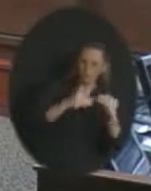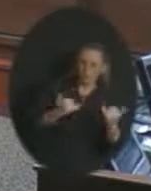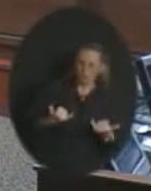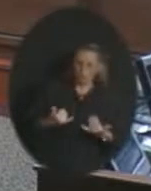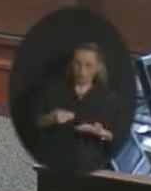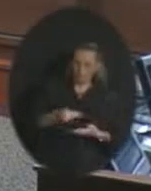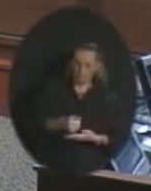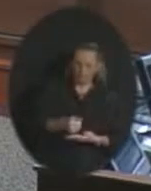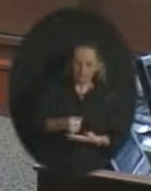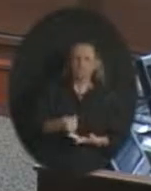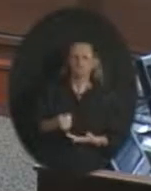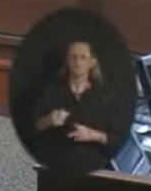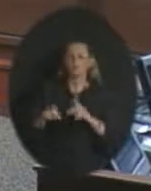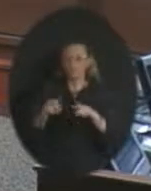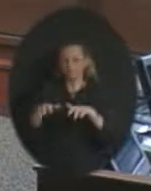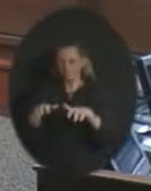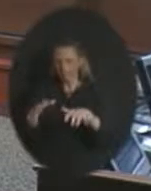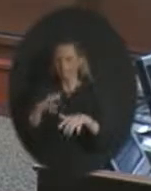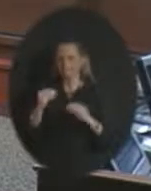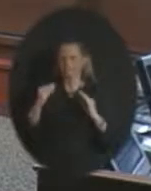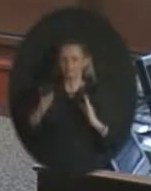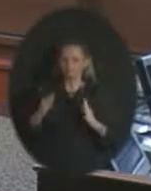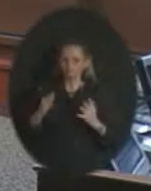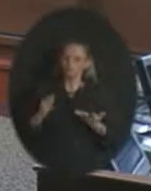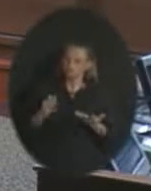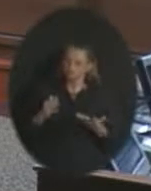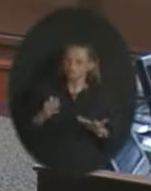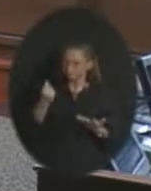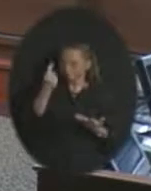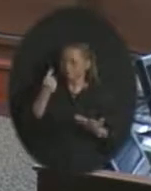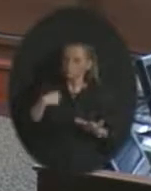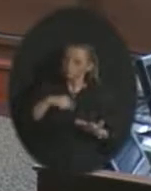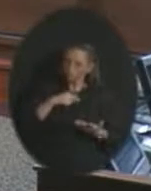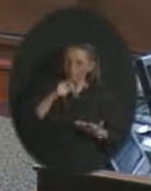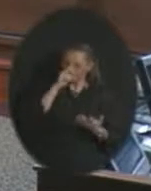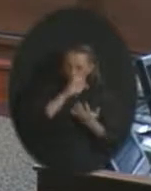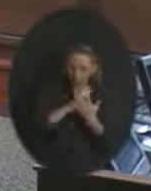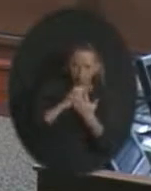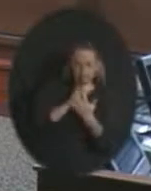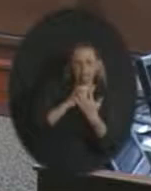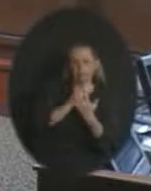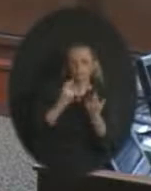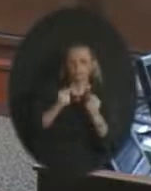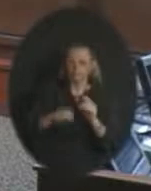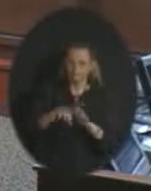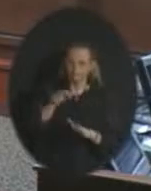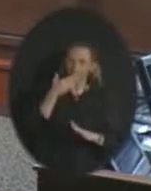can understand that we've done due diligence on this, and we've gotten the best product at the best price.